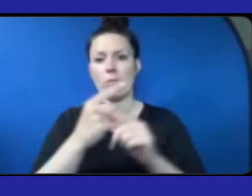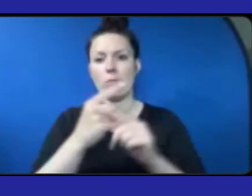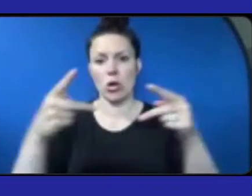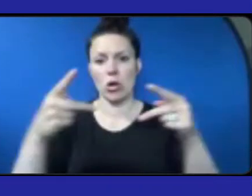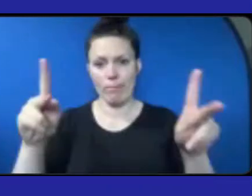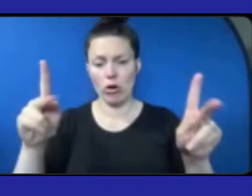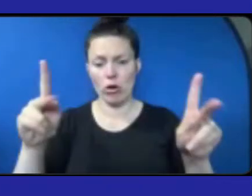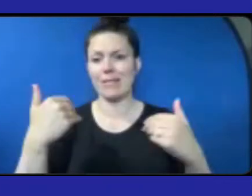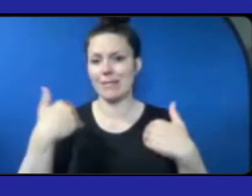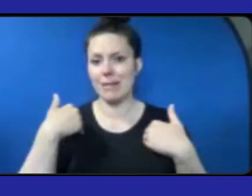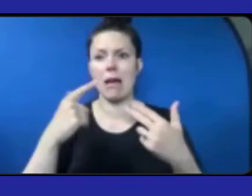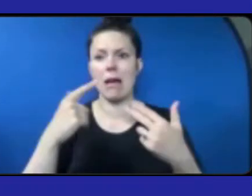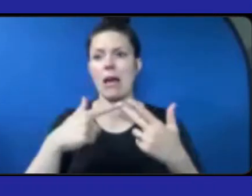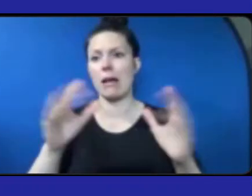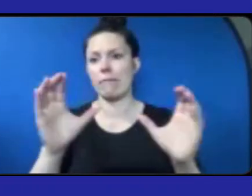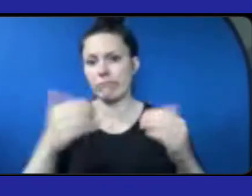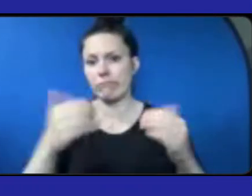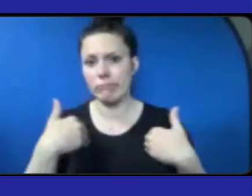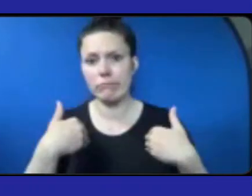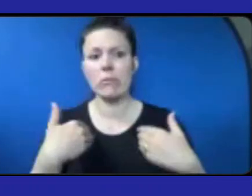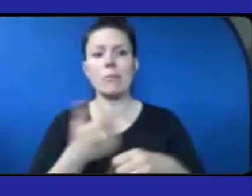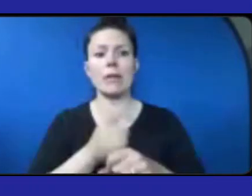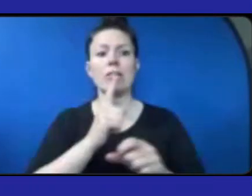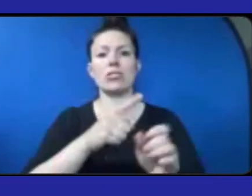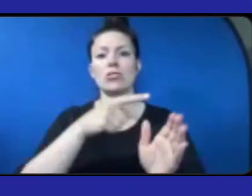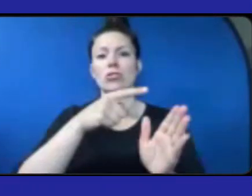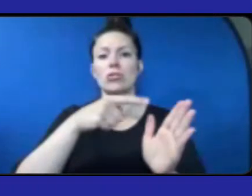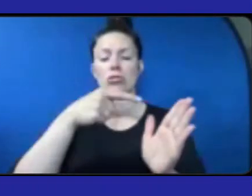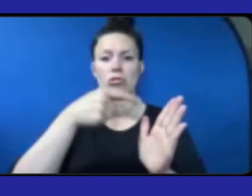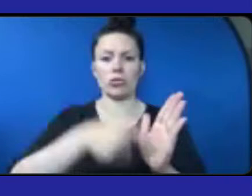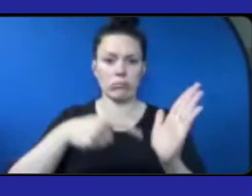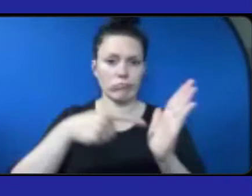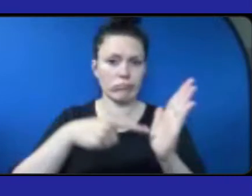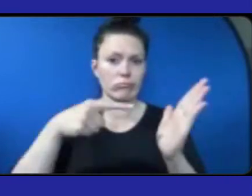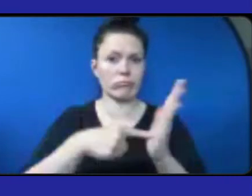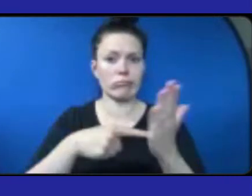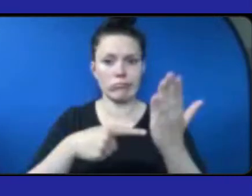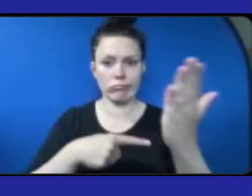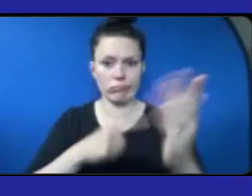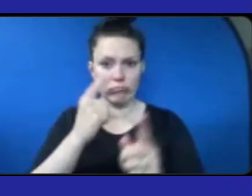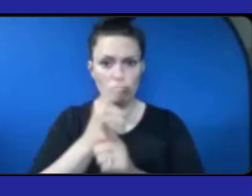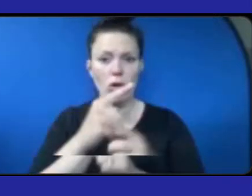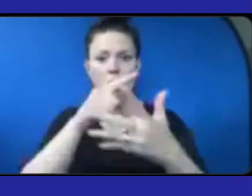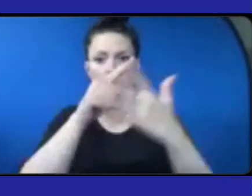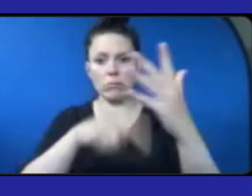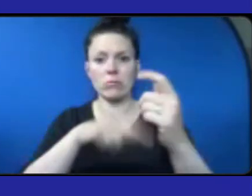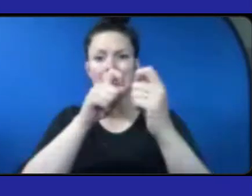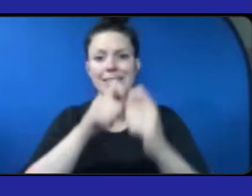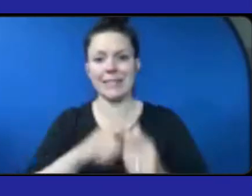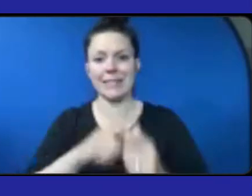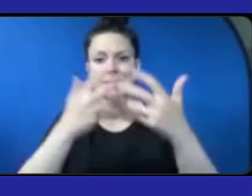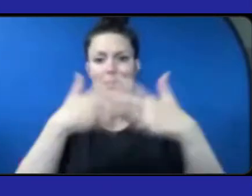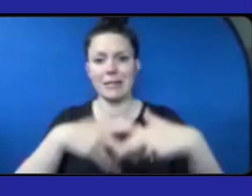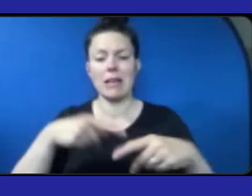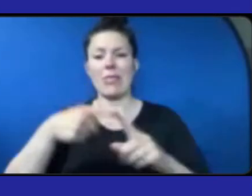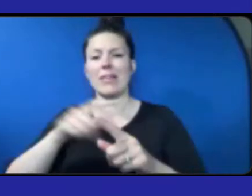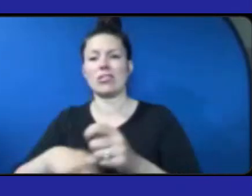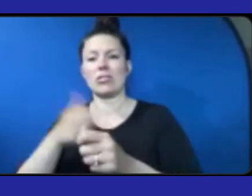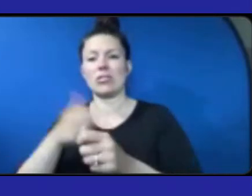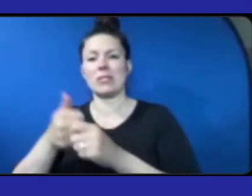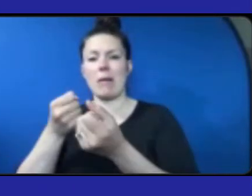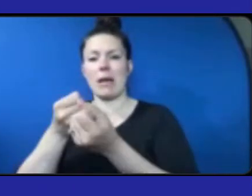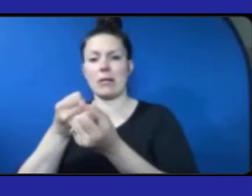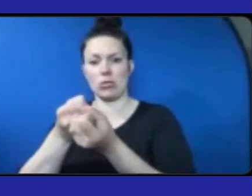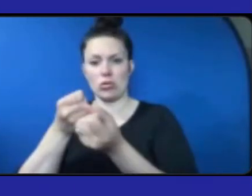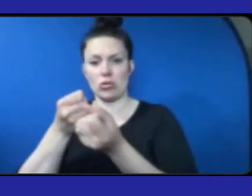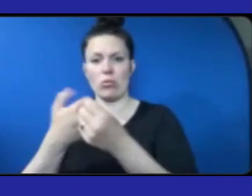to make sure we're reconciling the invoices correctly, all those types of things. This is sort of the back end support to make sure those services in the